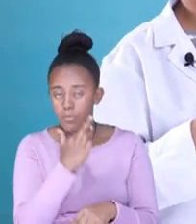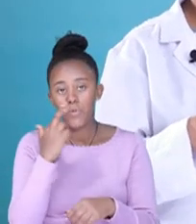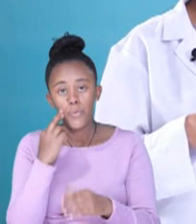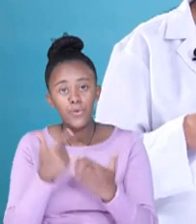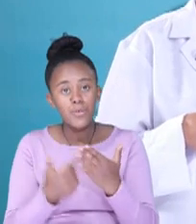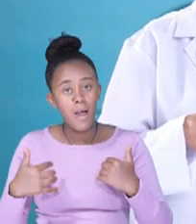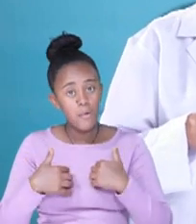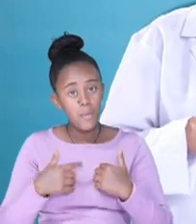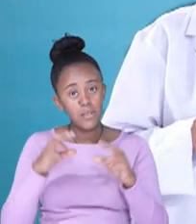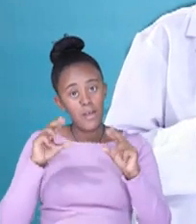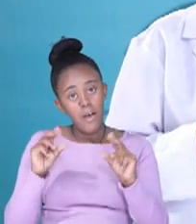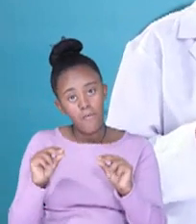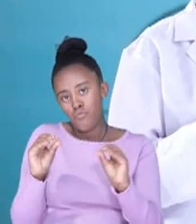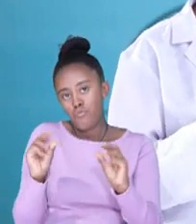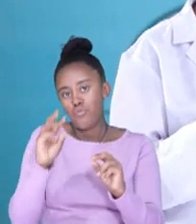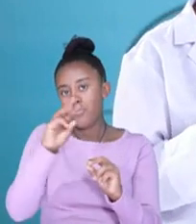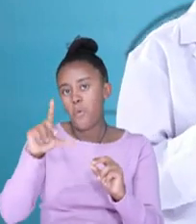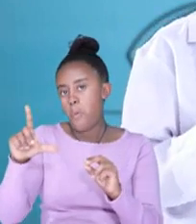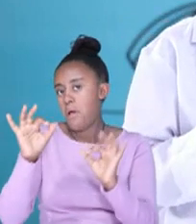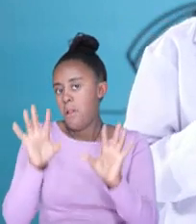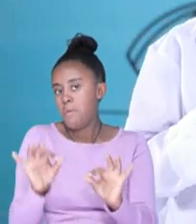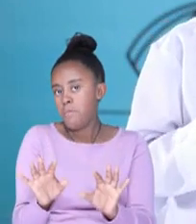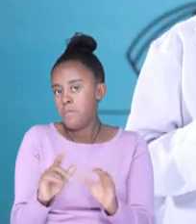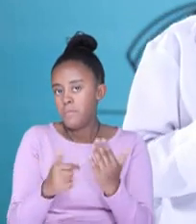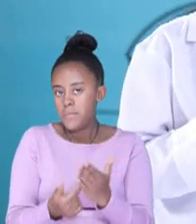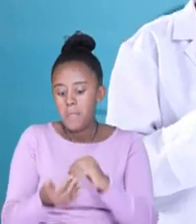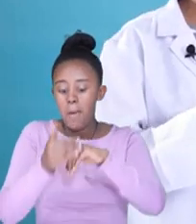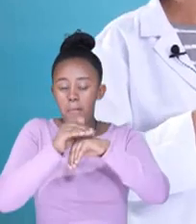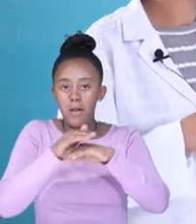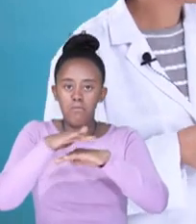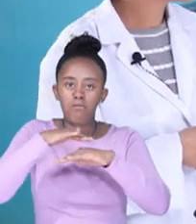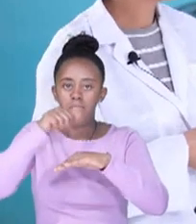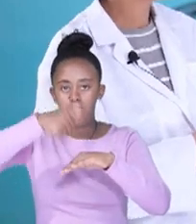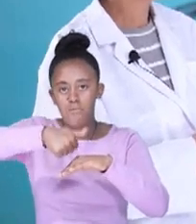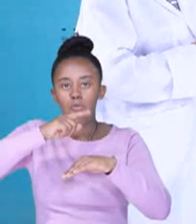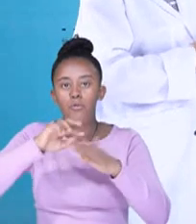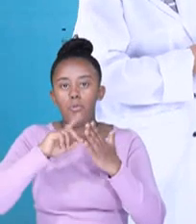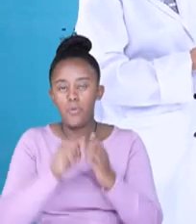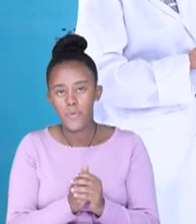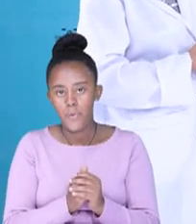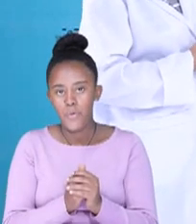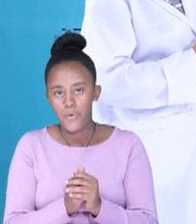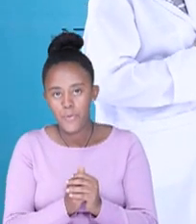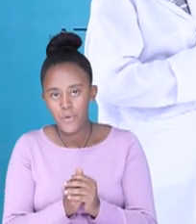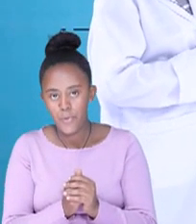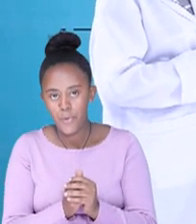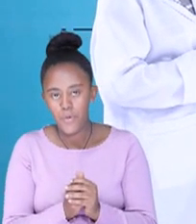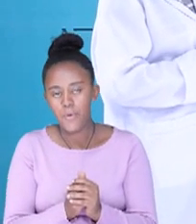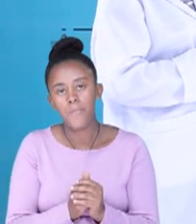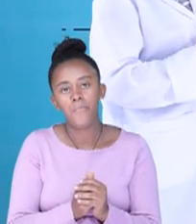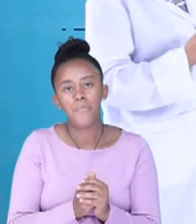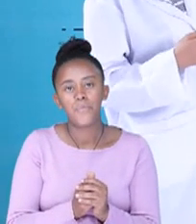Because animal cells have no cell wall, therefore the cell membrane is considered as the outermost